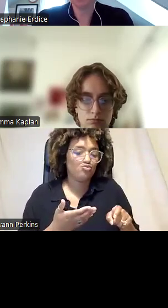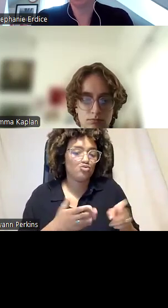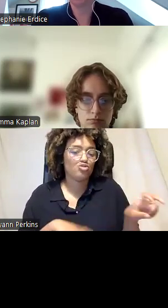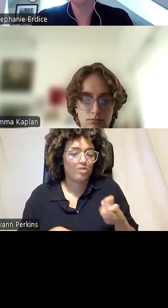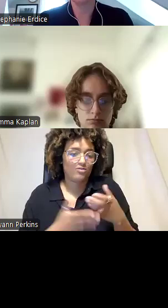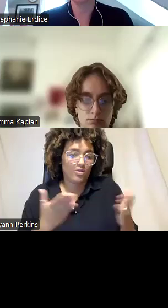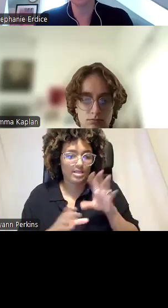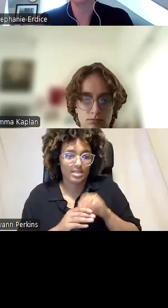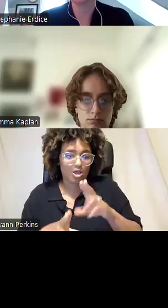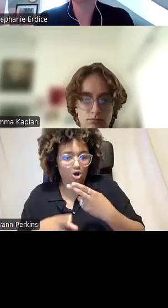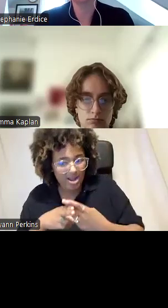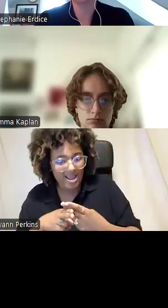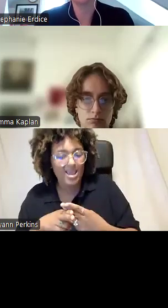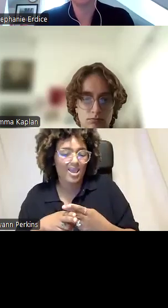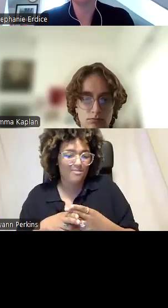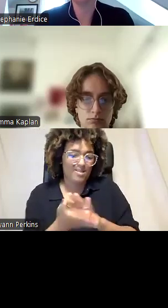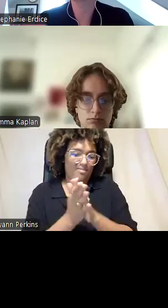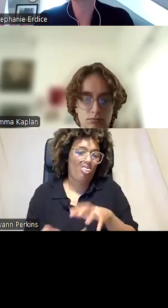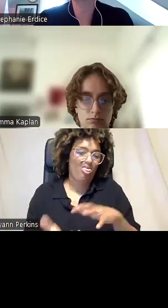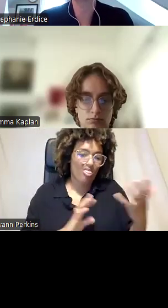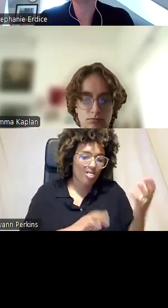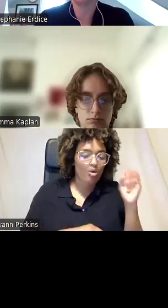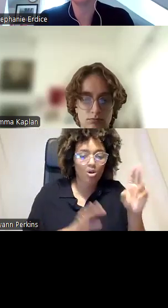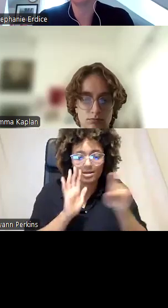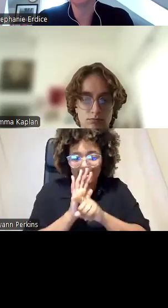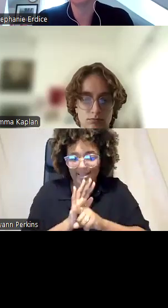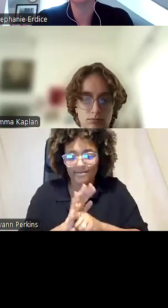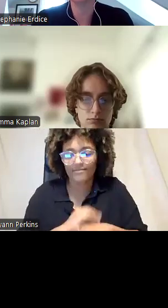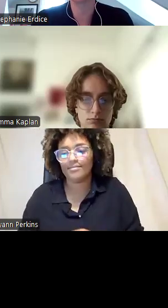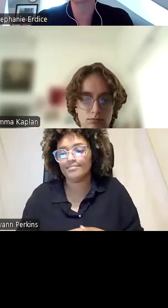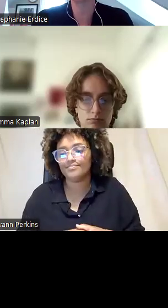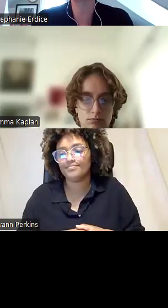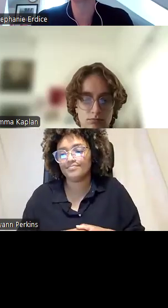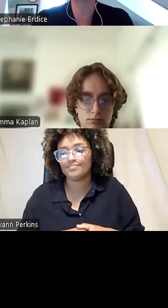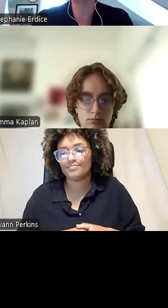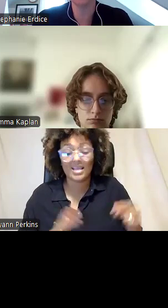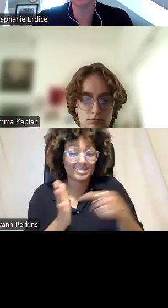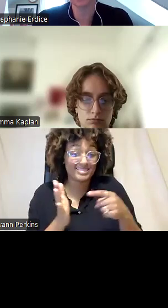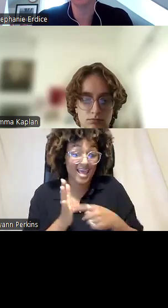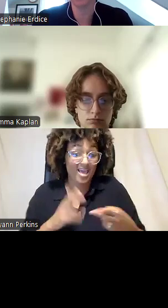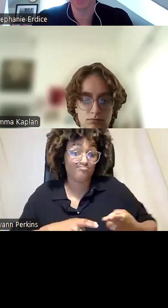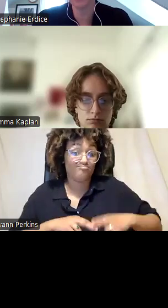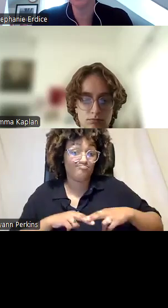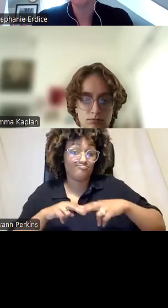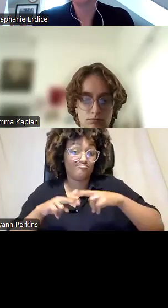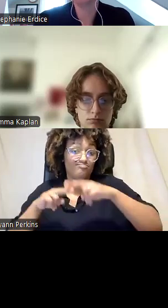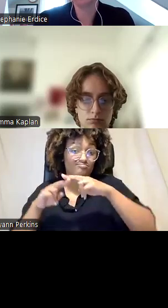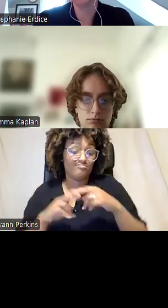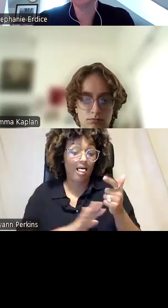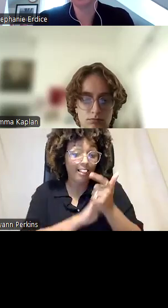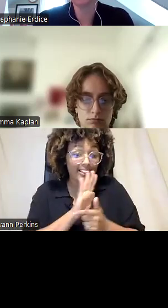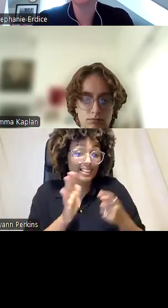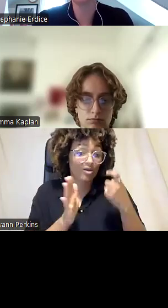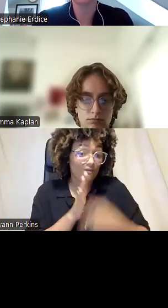debt that they occurred in other or accrued in other places? Or are they having to pay legal fees out of pocket